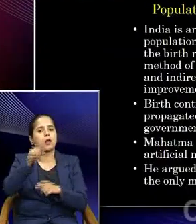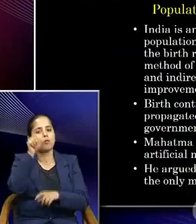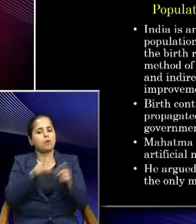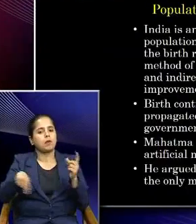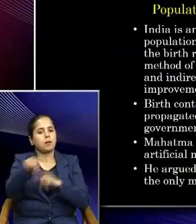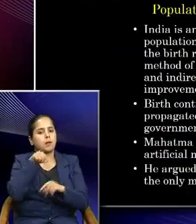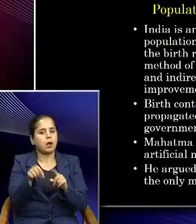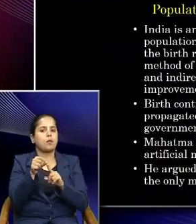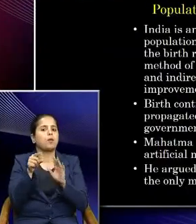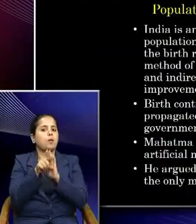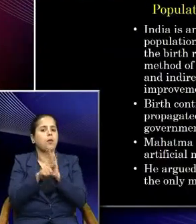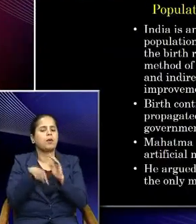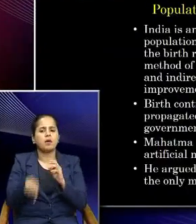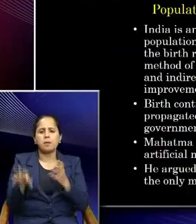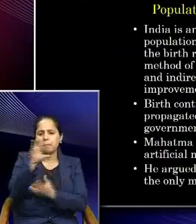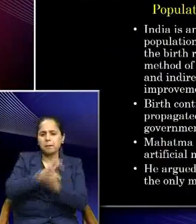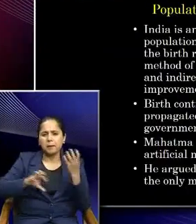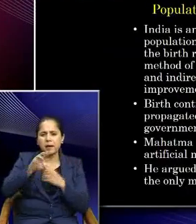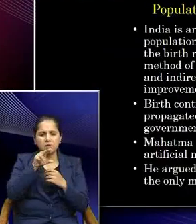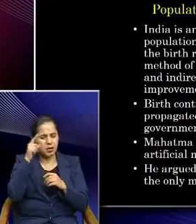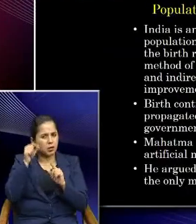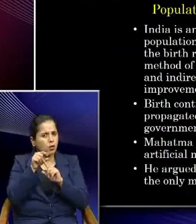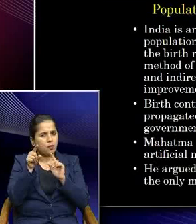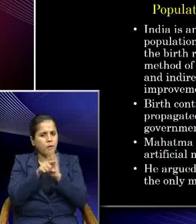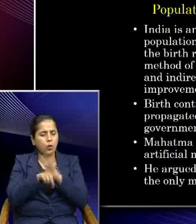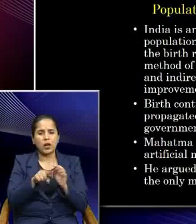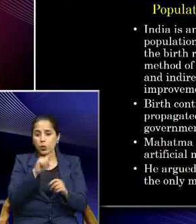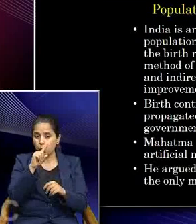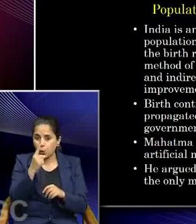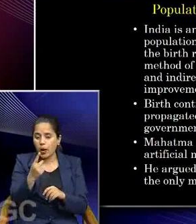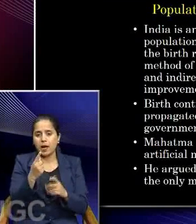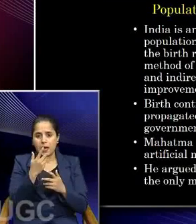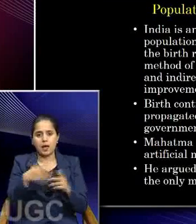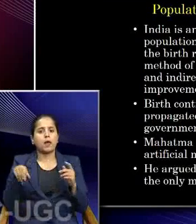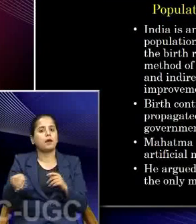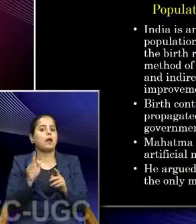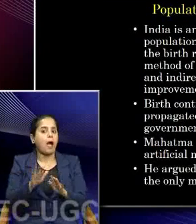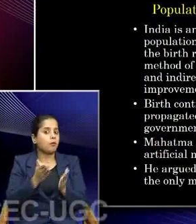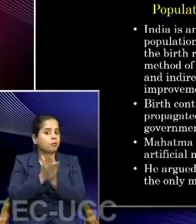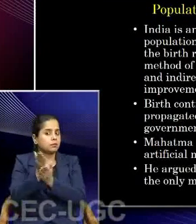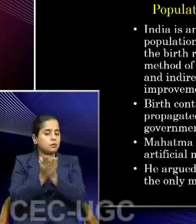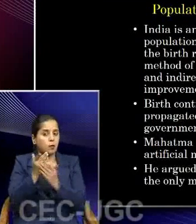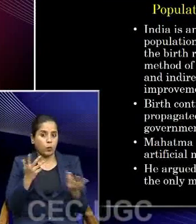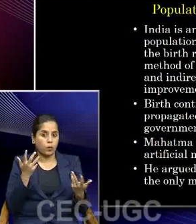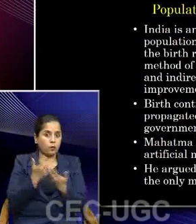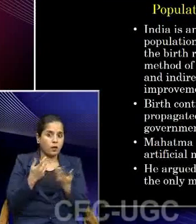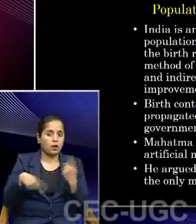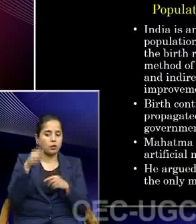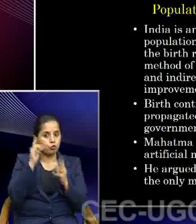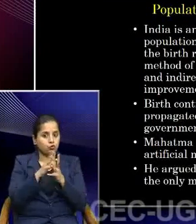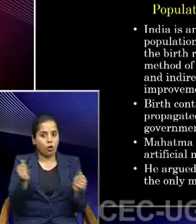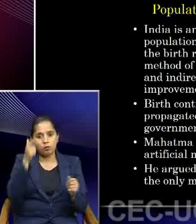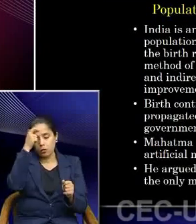policy. What does mixed method means? That it is no one particular method fits into the solving the